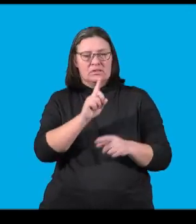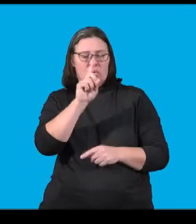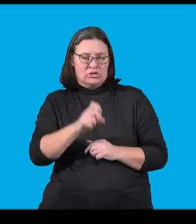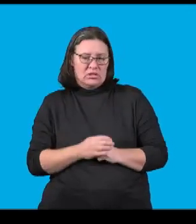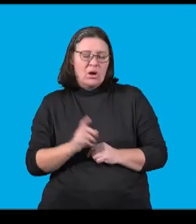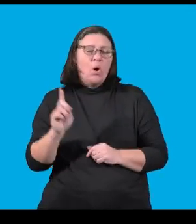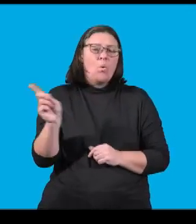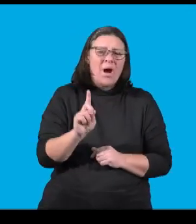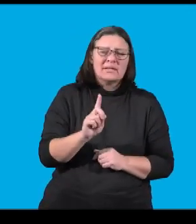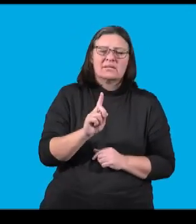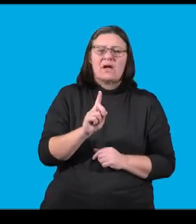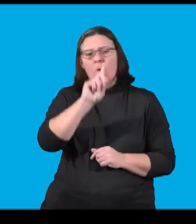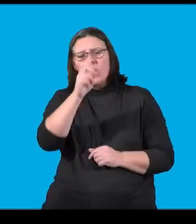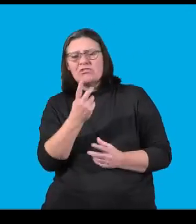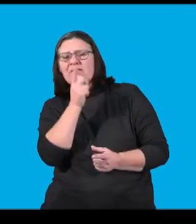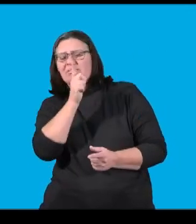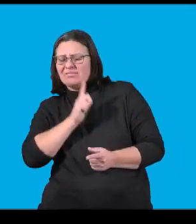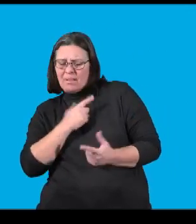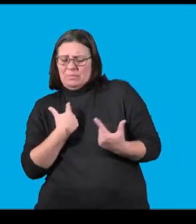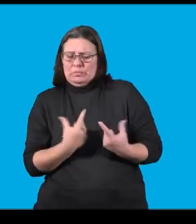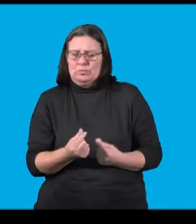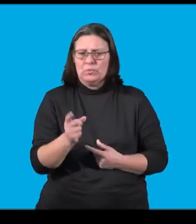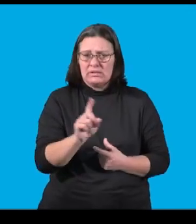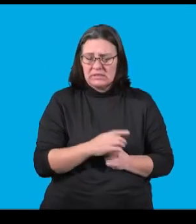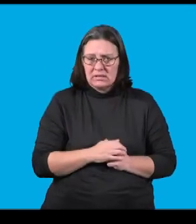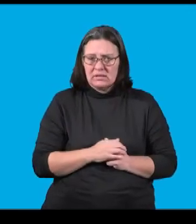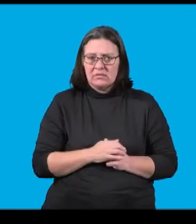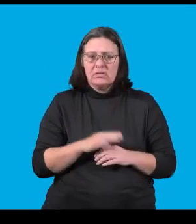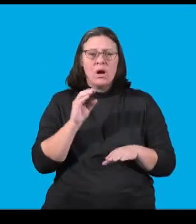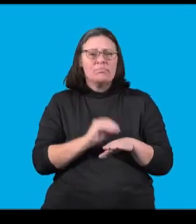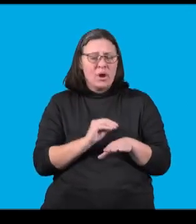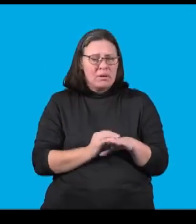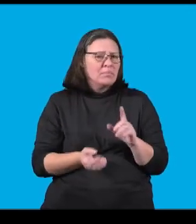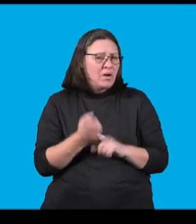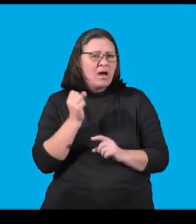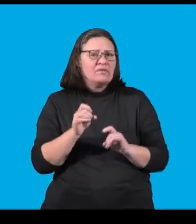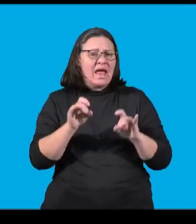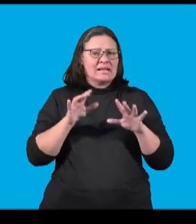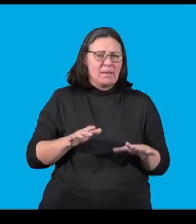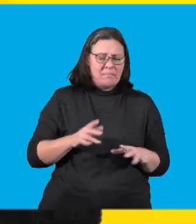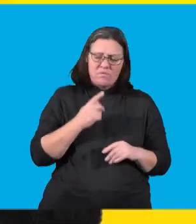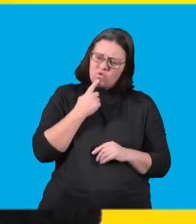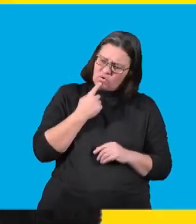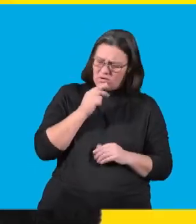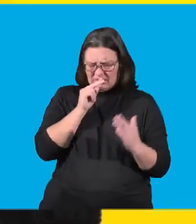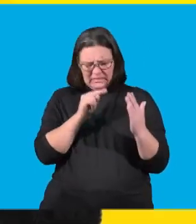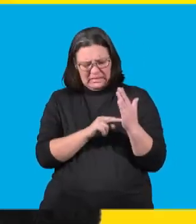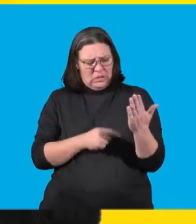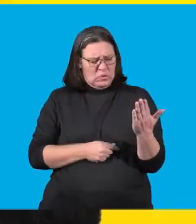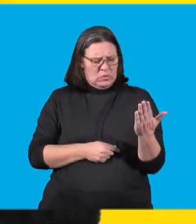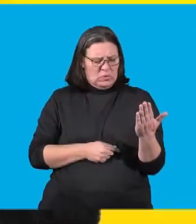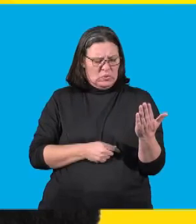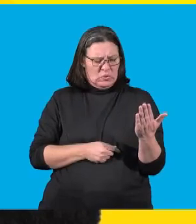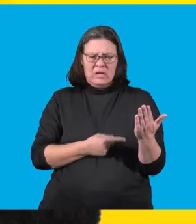these questions, what is the question actually telling me? And a problem that you might find when you're actually going through the exam and you're sitting and you're looking at this